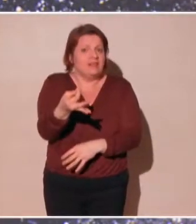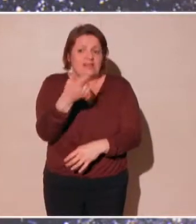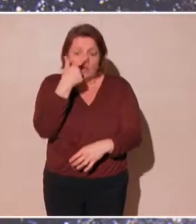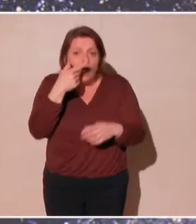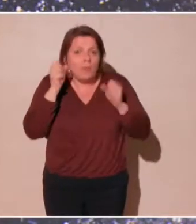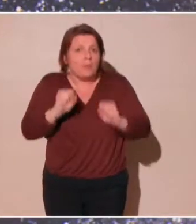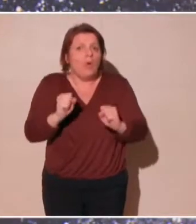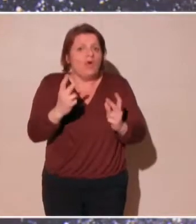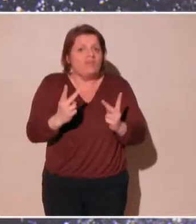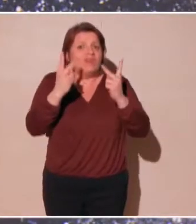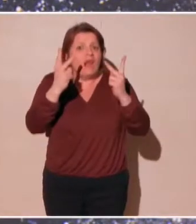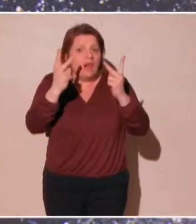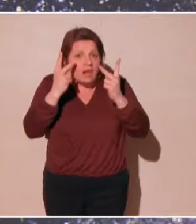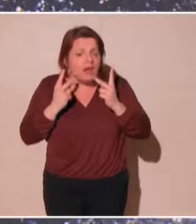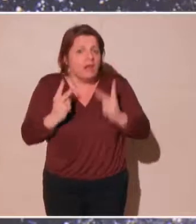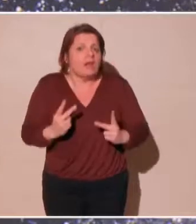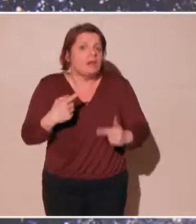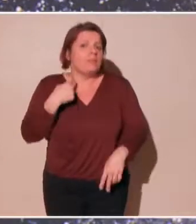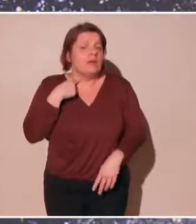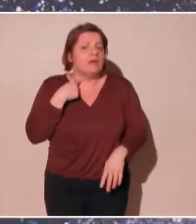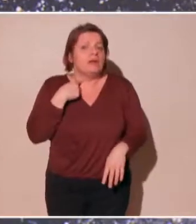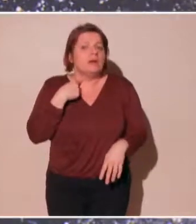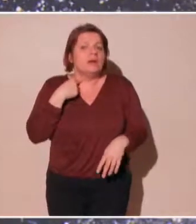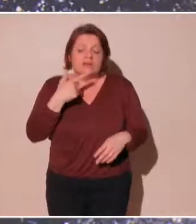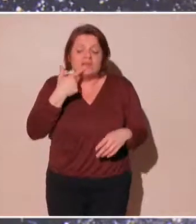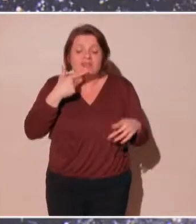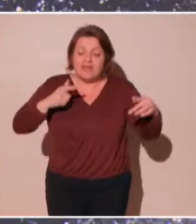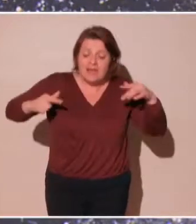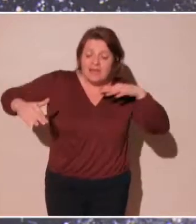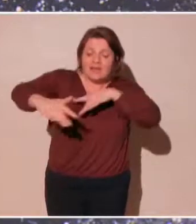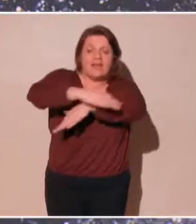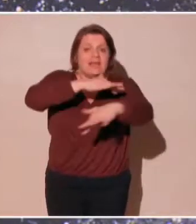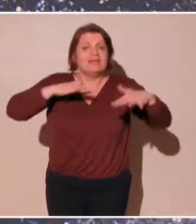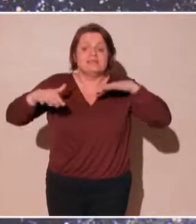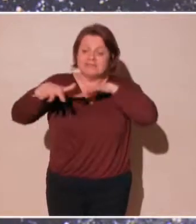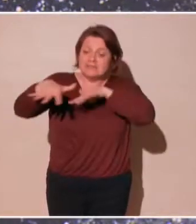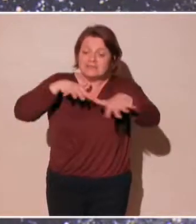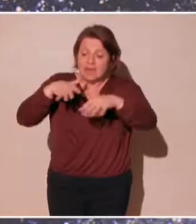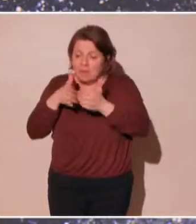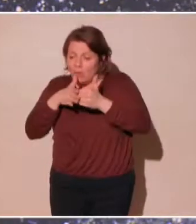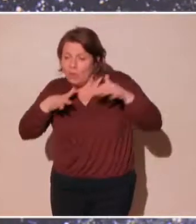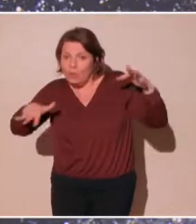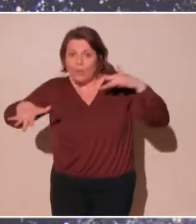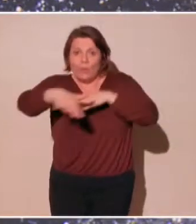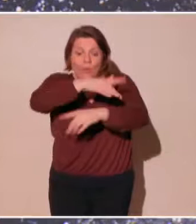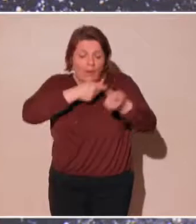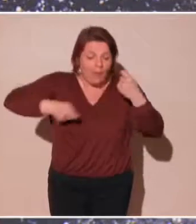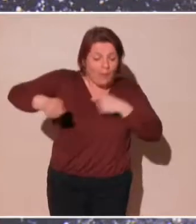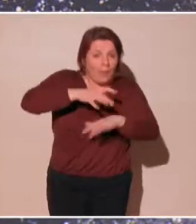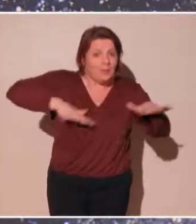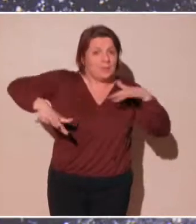on opportunities. And that means that from the very outset, you are likely to lose out and lose the